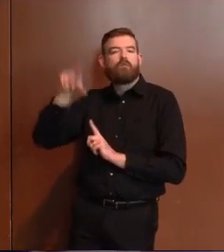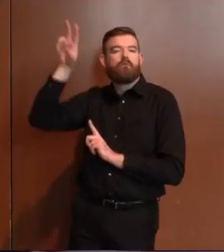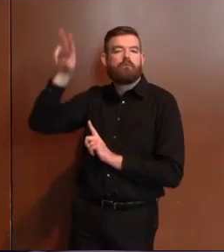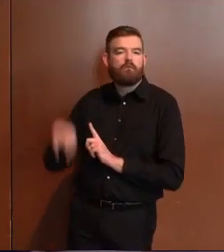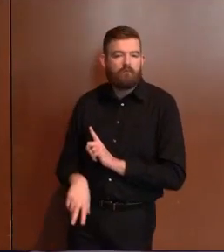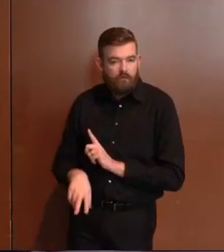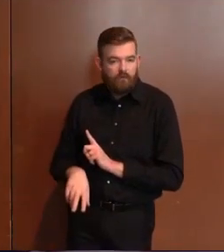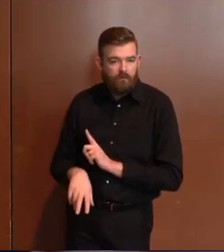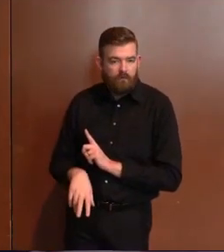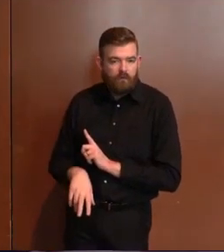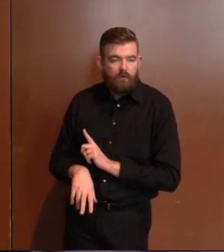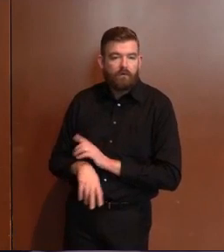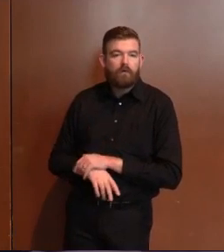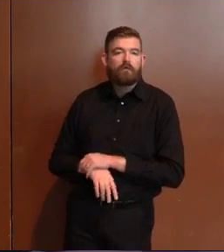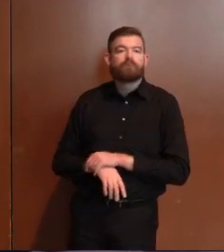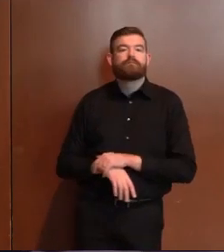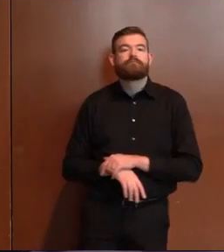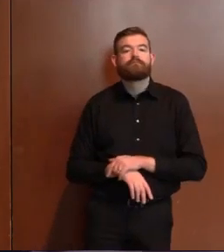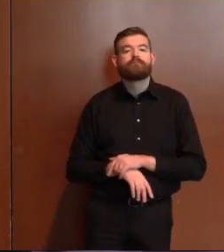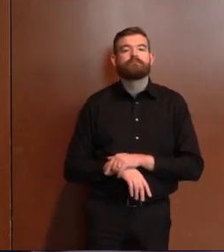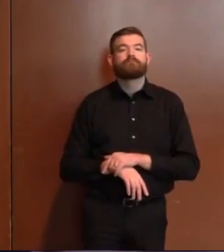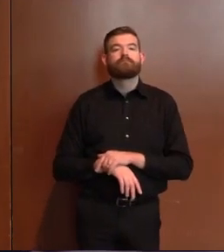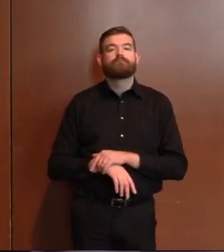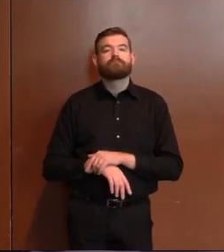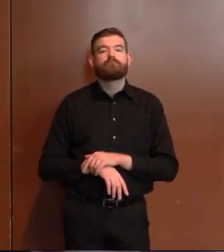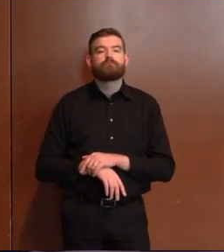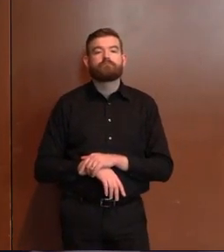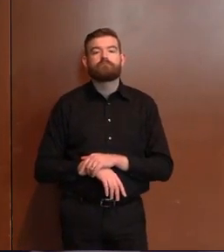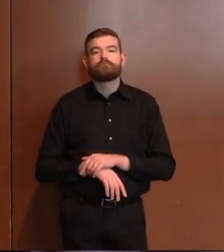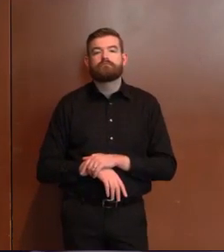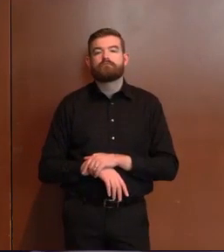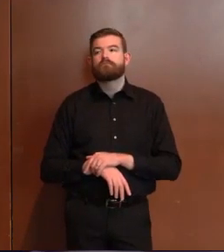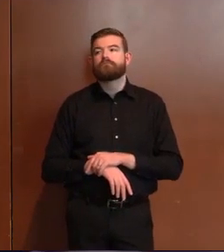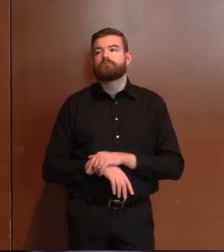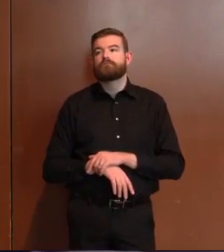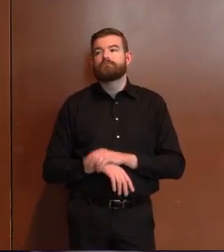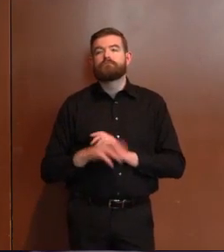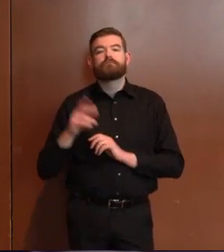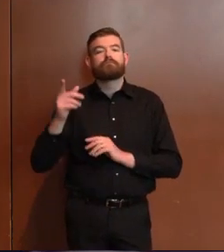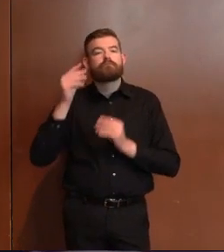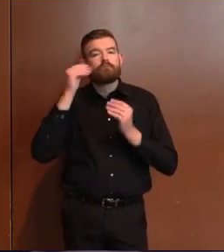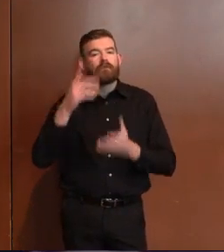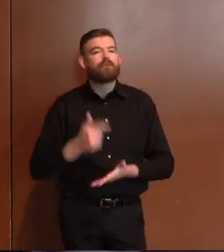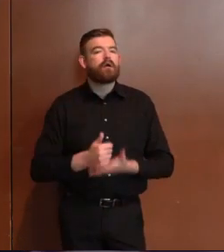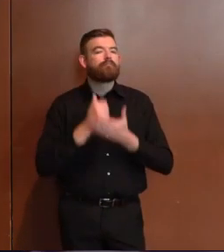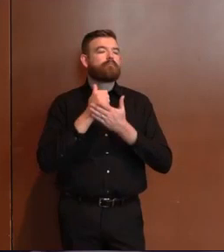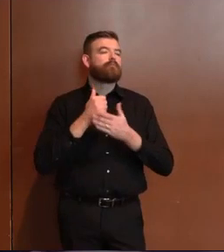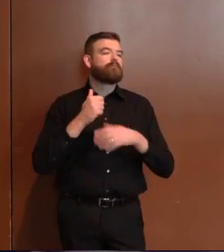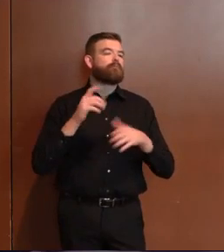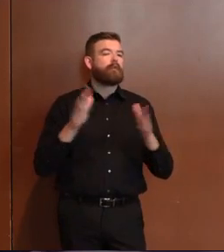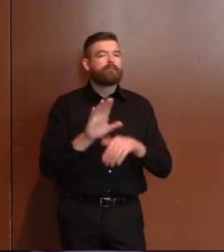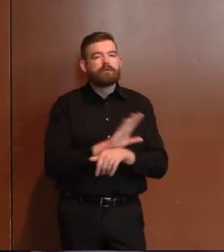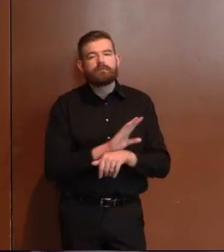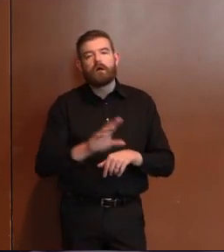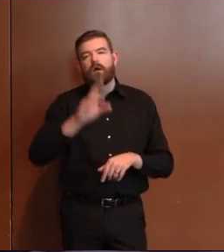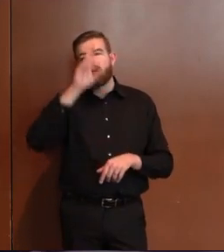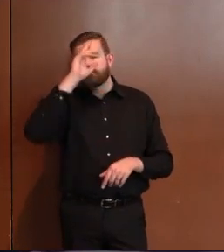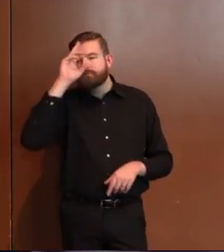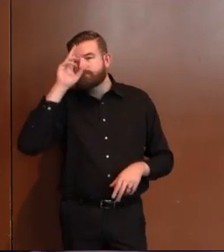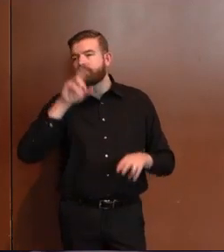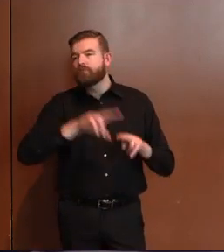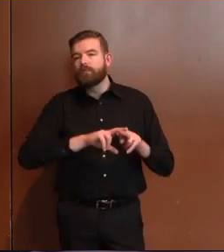needs it. Hospitals need it. Transit systems need it, et cetera. This is a little bit of a common